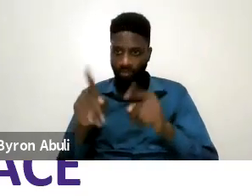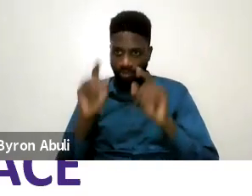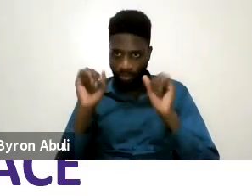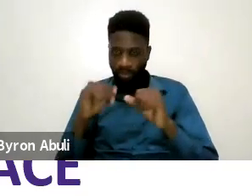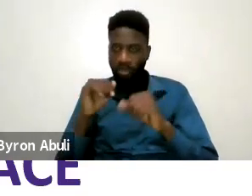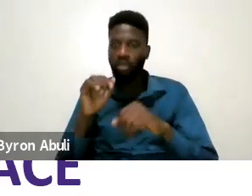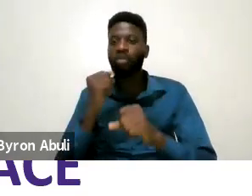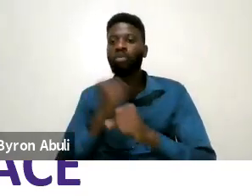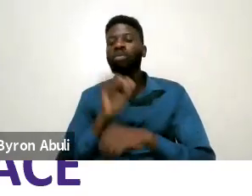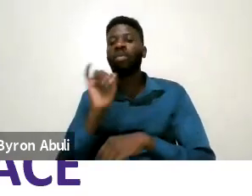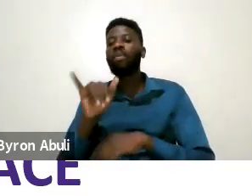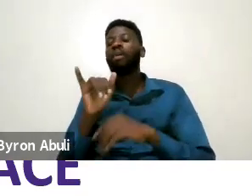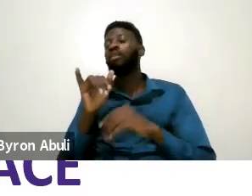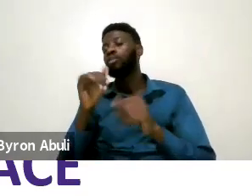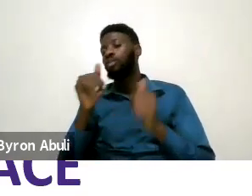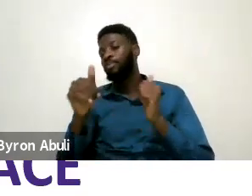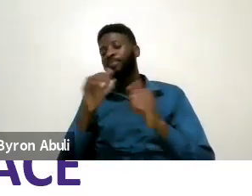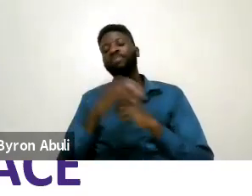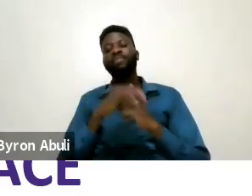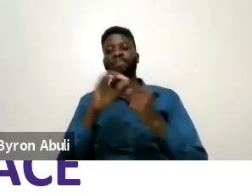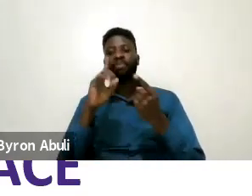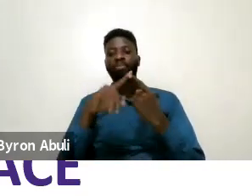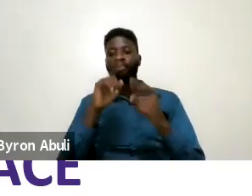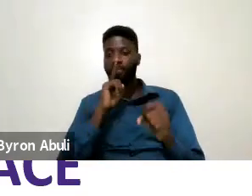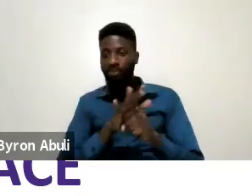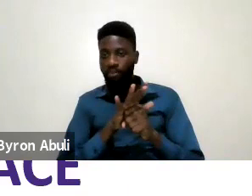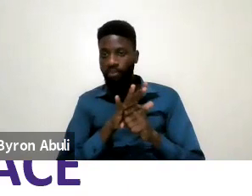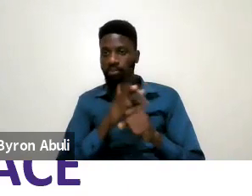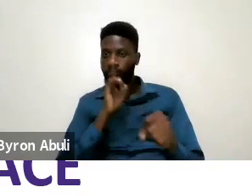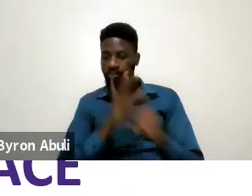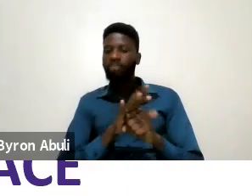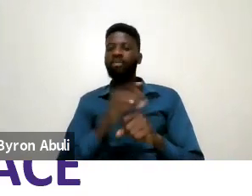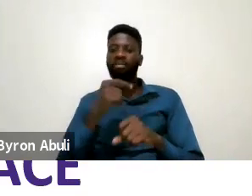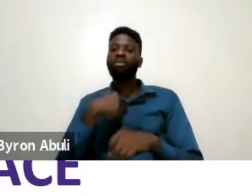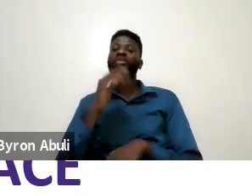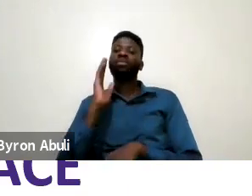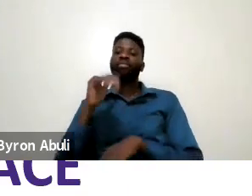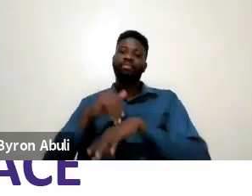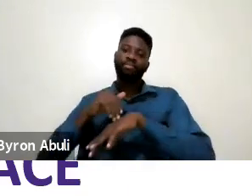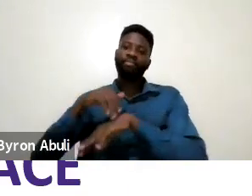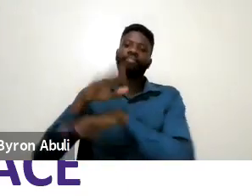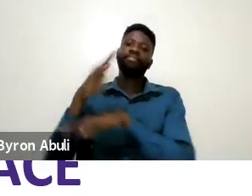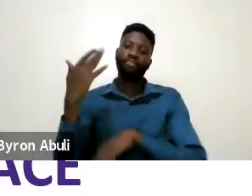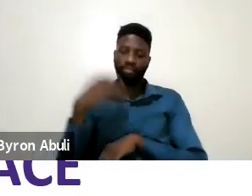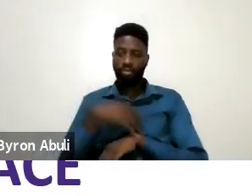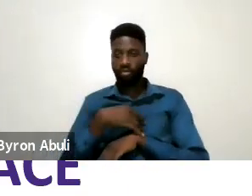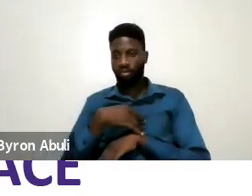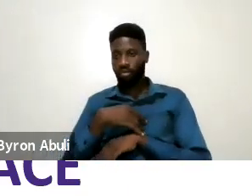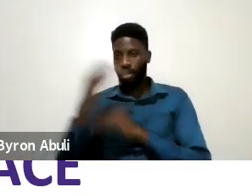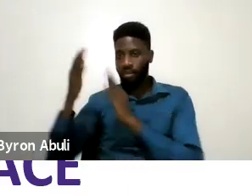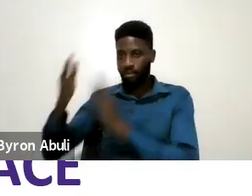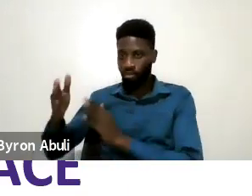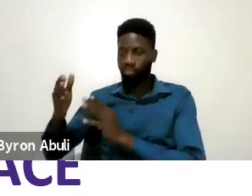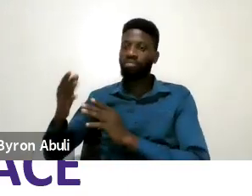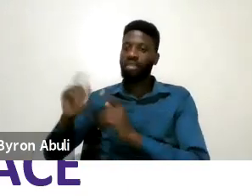a promise. So if you promise that I'm going to send you this document, like for example, you're working with a colleague or in a team,